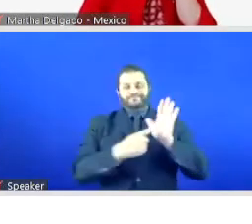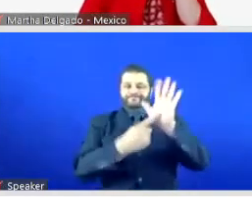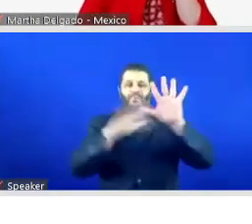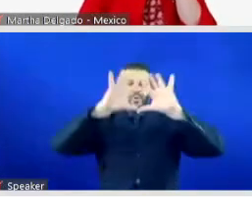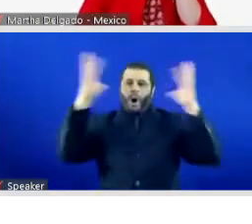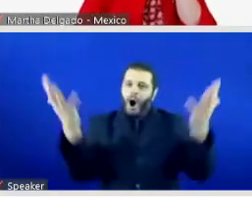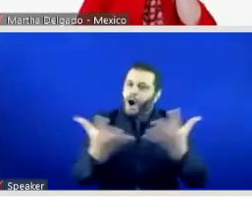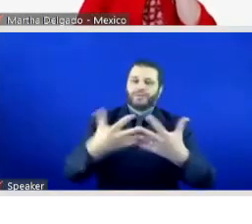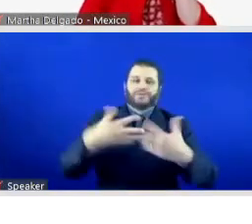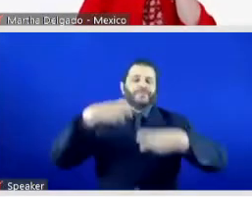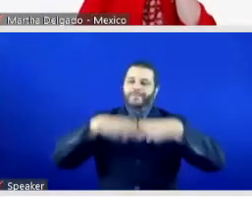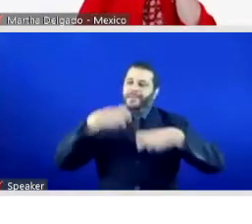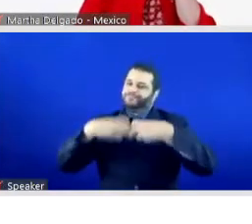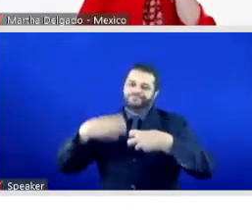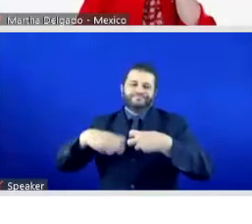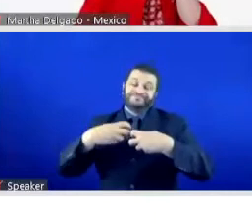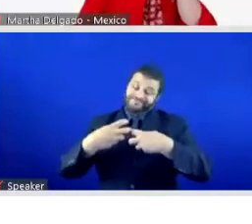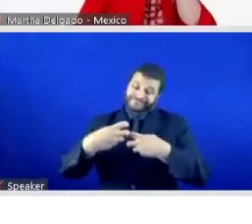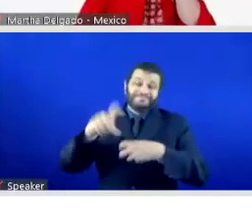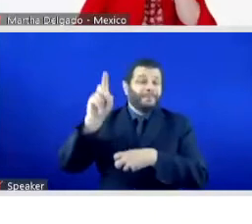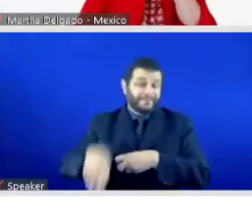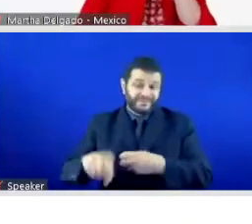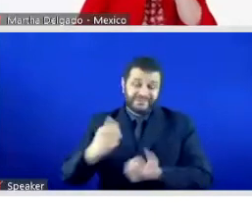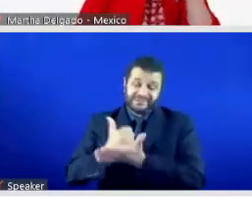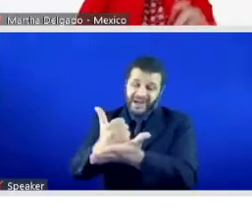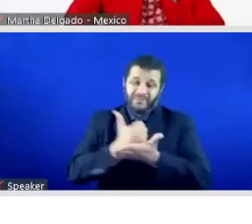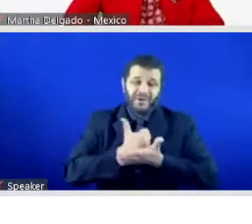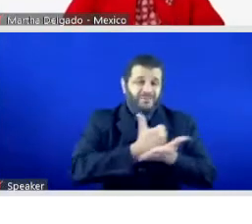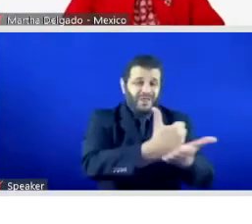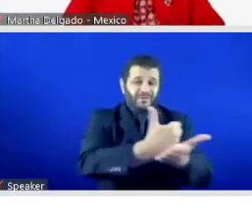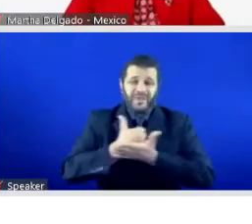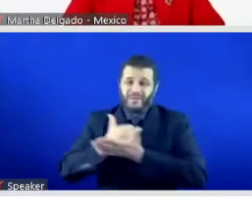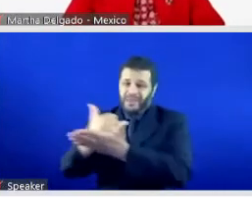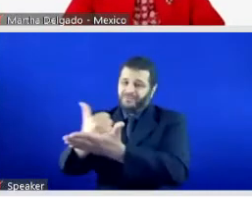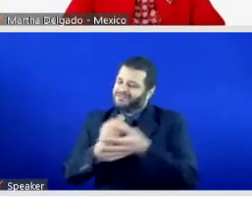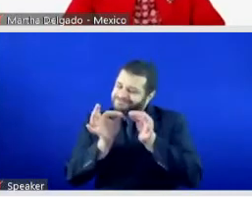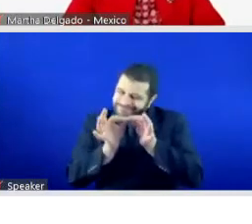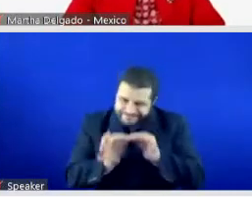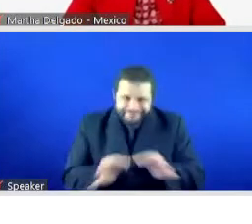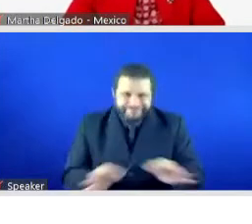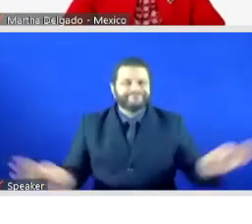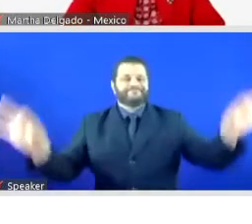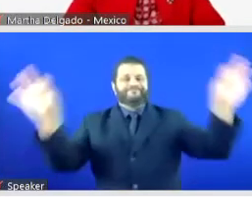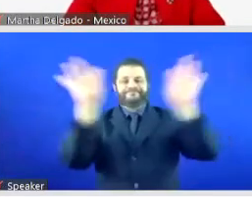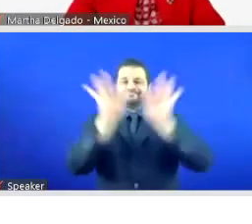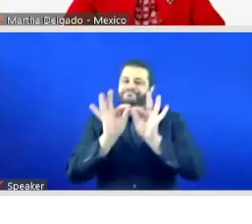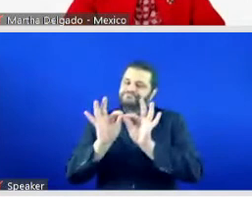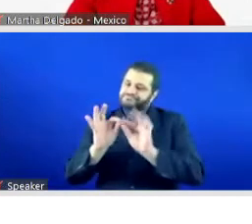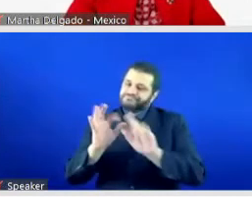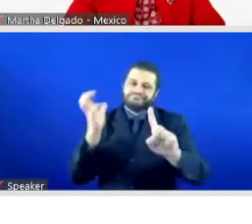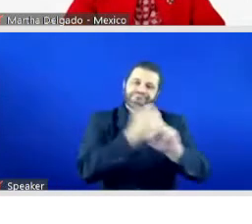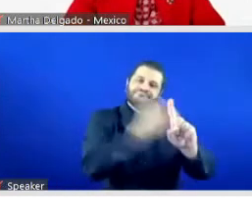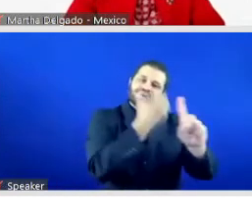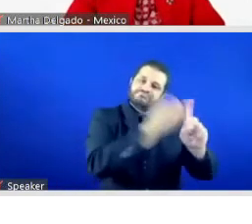get extra help, extra funding, extra resource mobilization, how to work it, capacity building, so that they can be able to